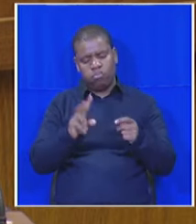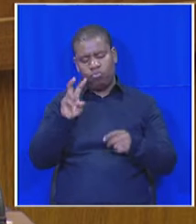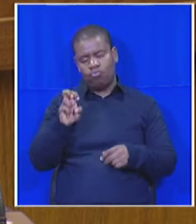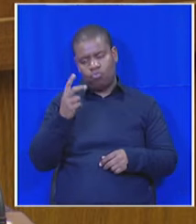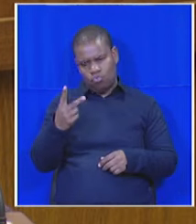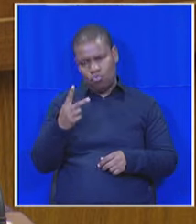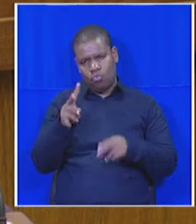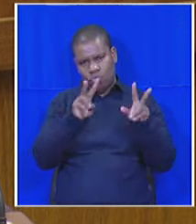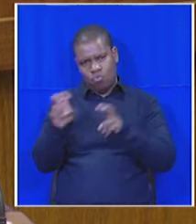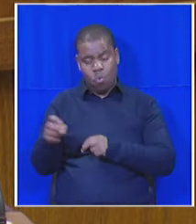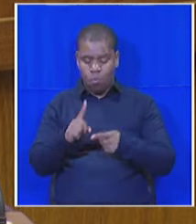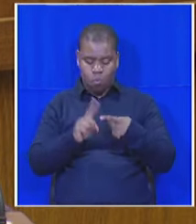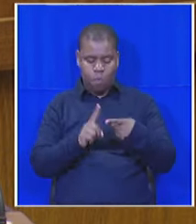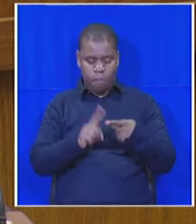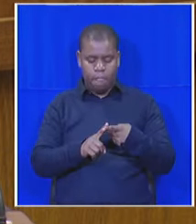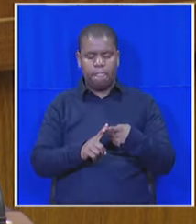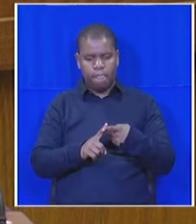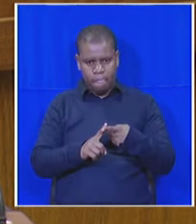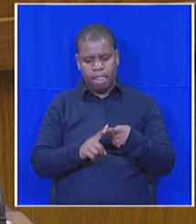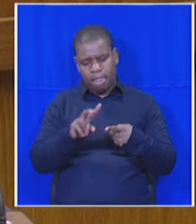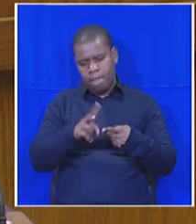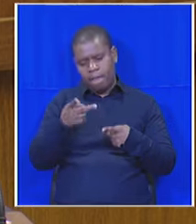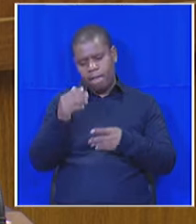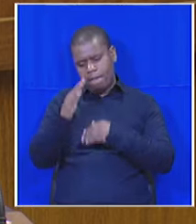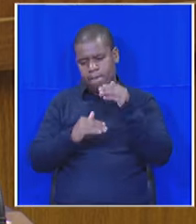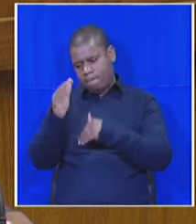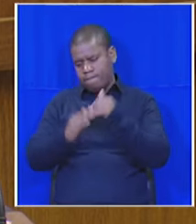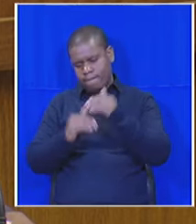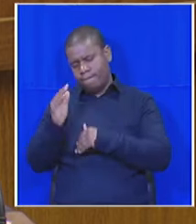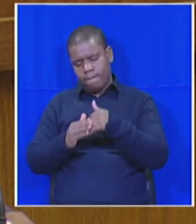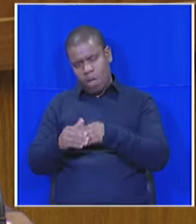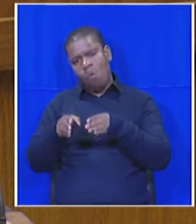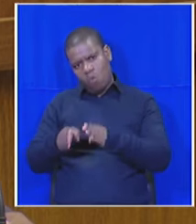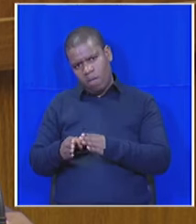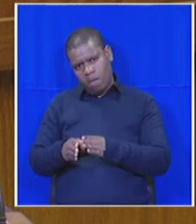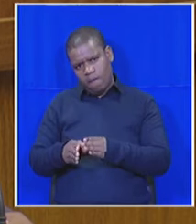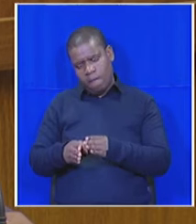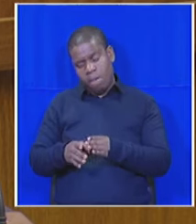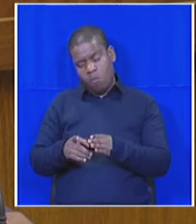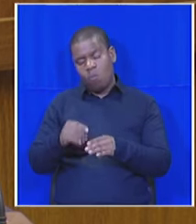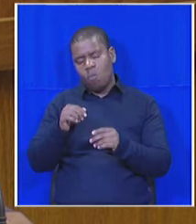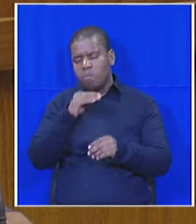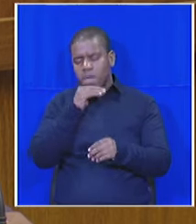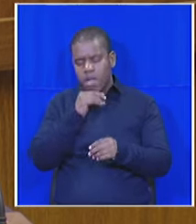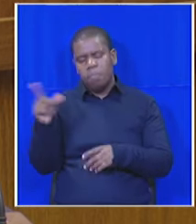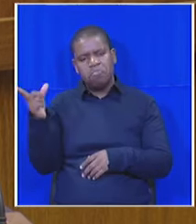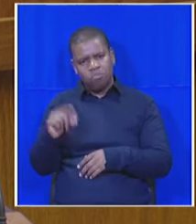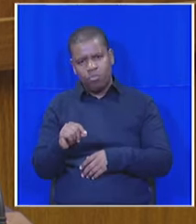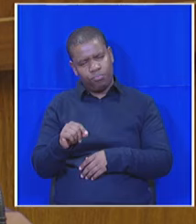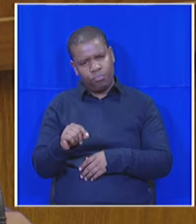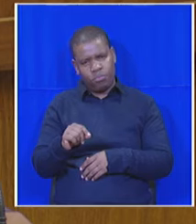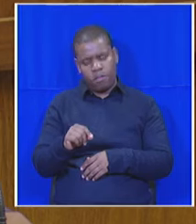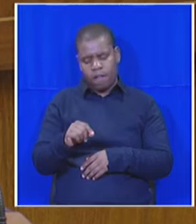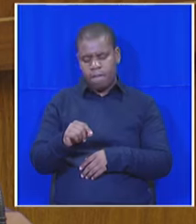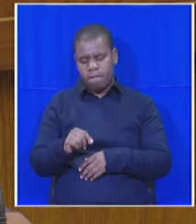aspects. One, alternative building materials, which will be more fire resistant. I know it's not something